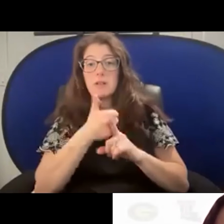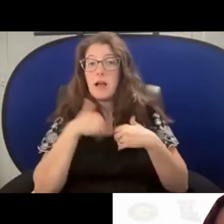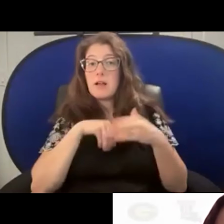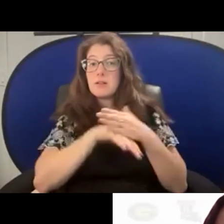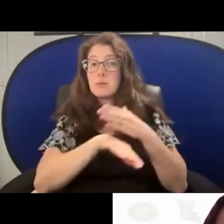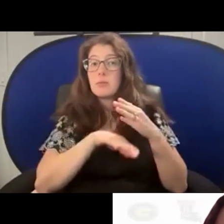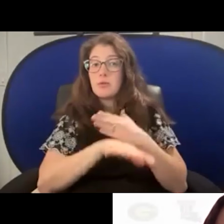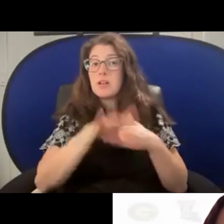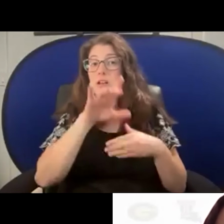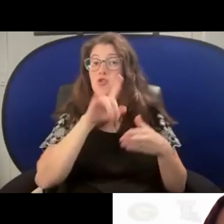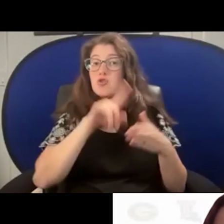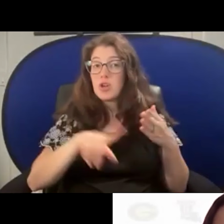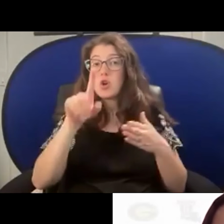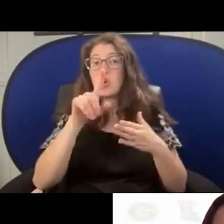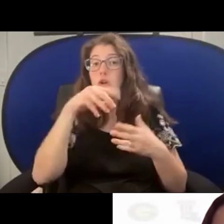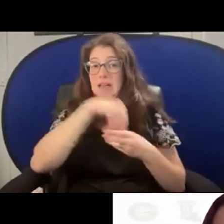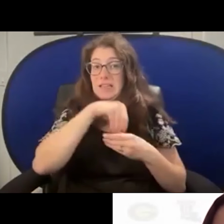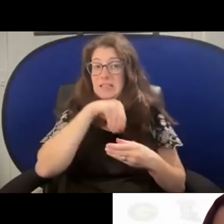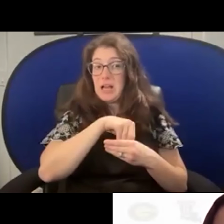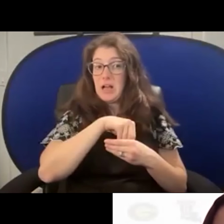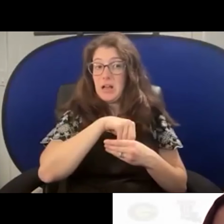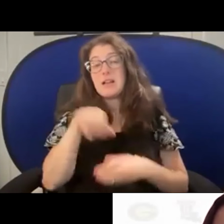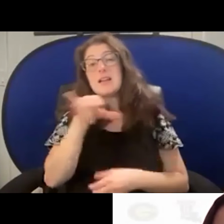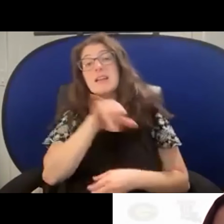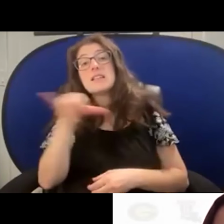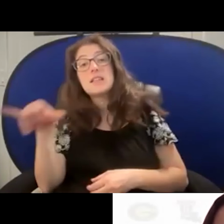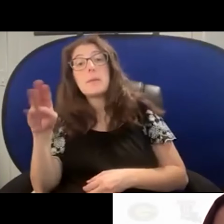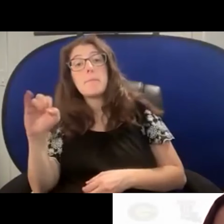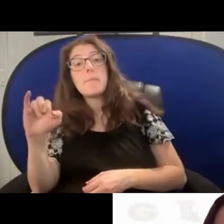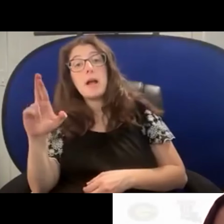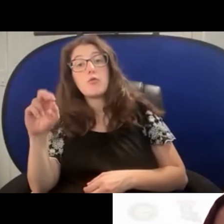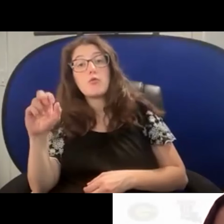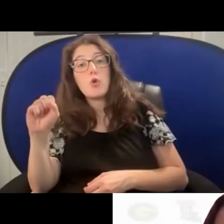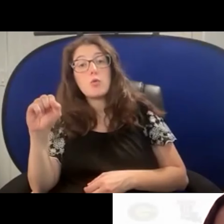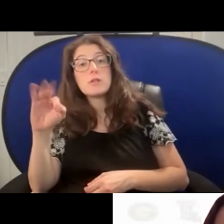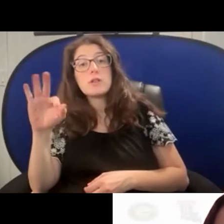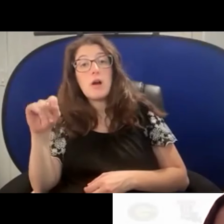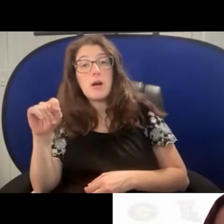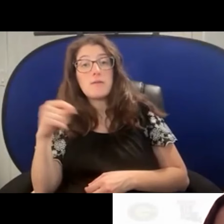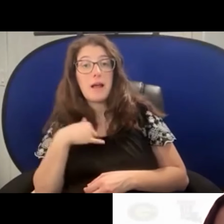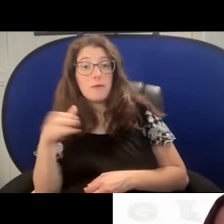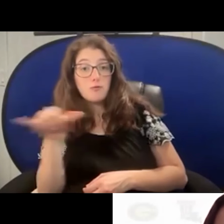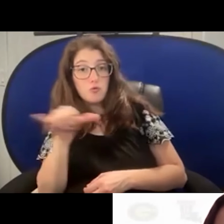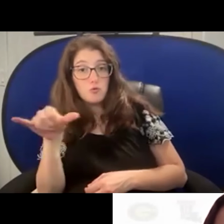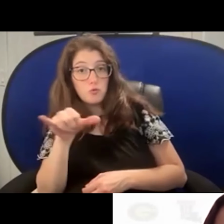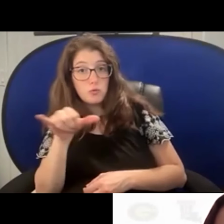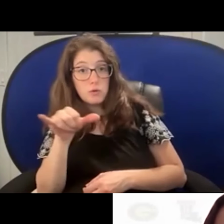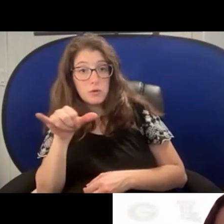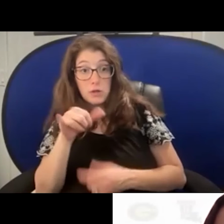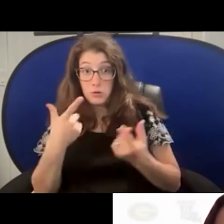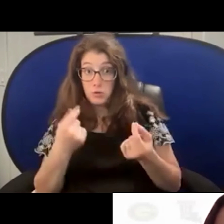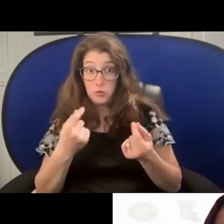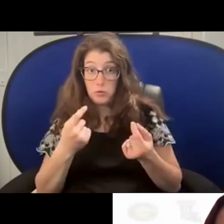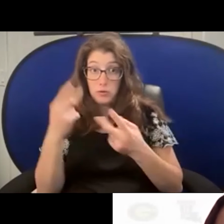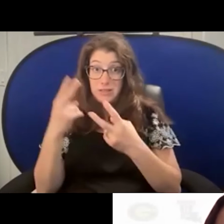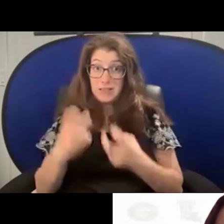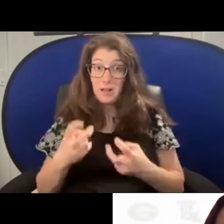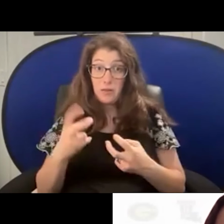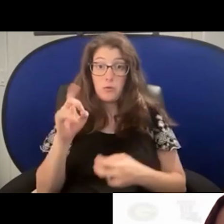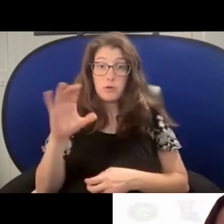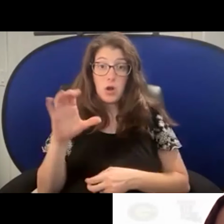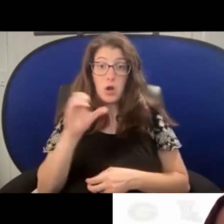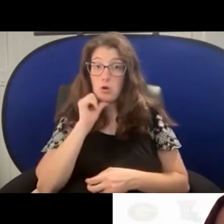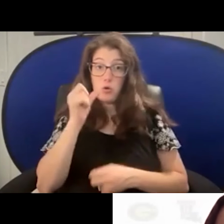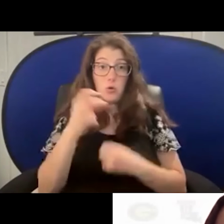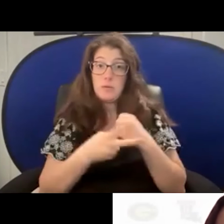to how Microsoft has it built in too. So you would want to download that as a doc. Don't save it as